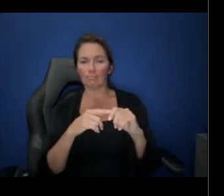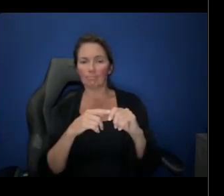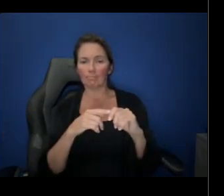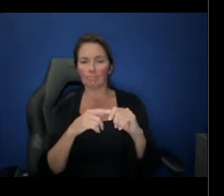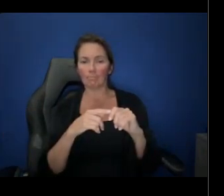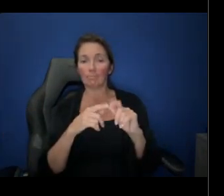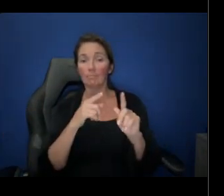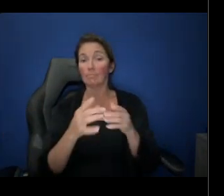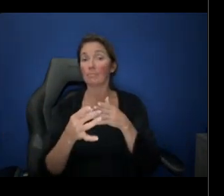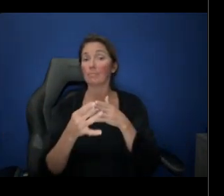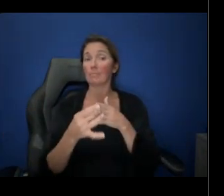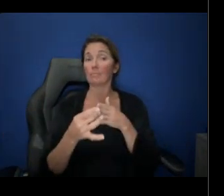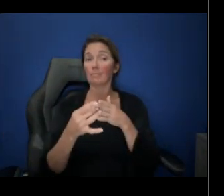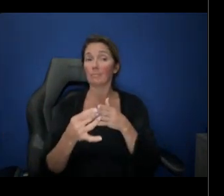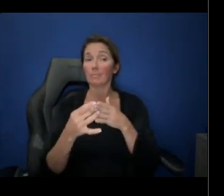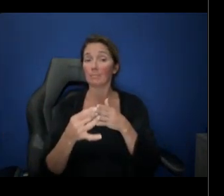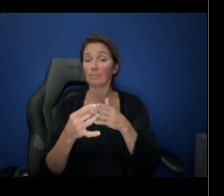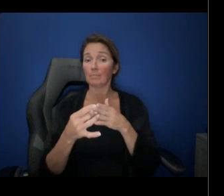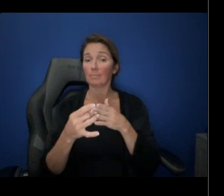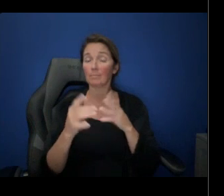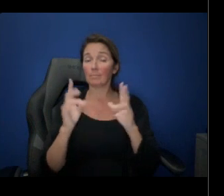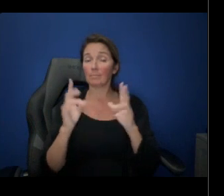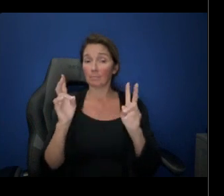The guidelines,